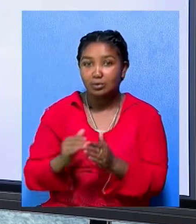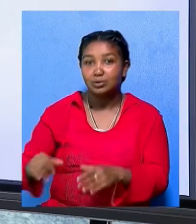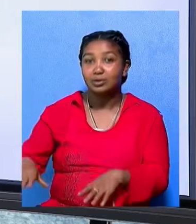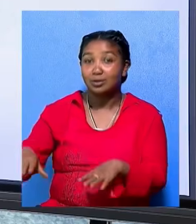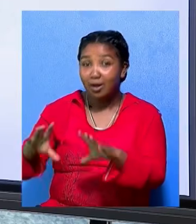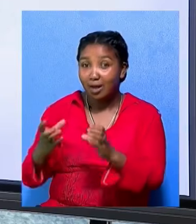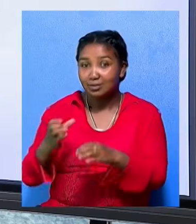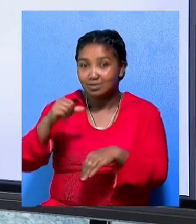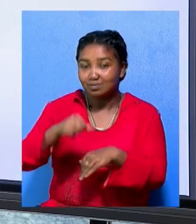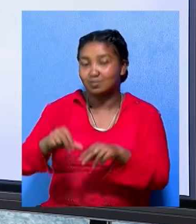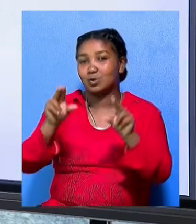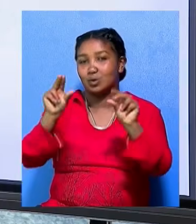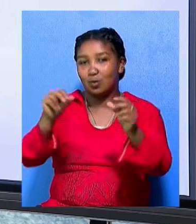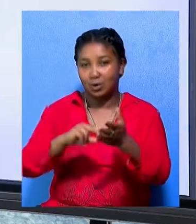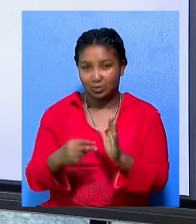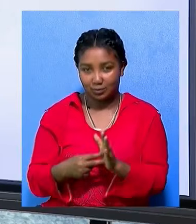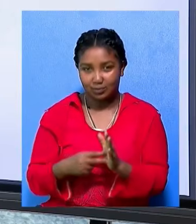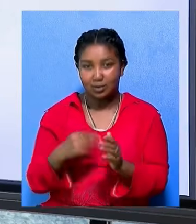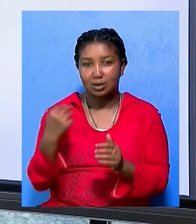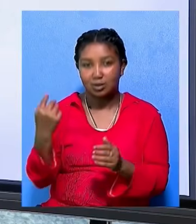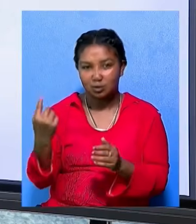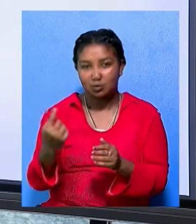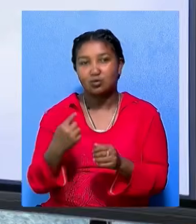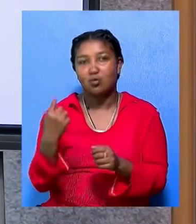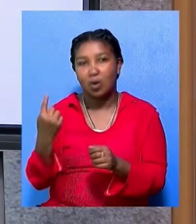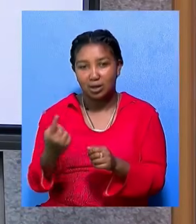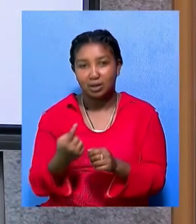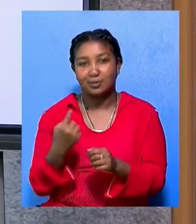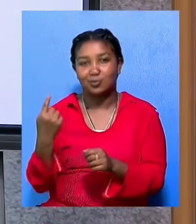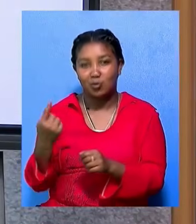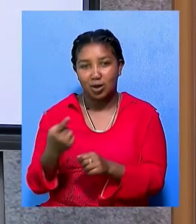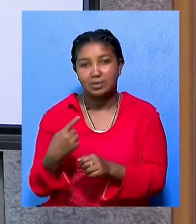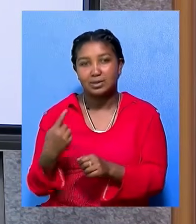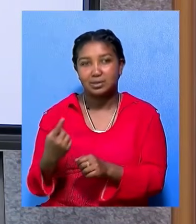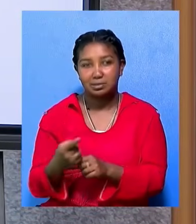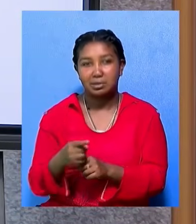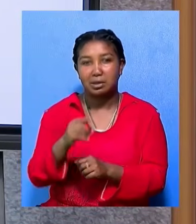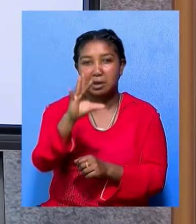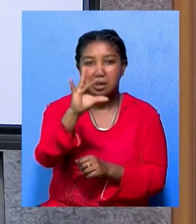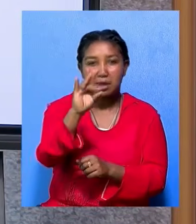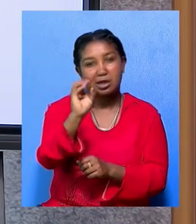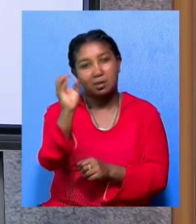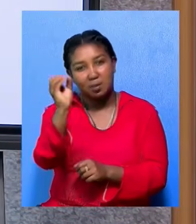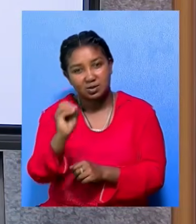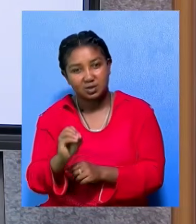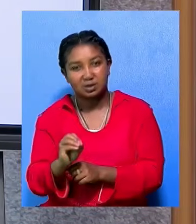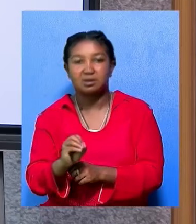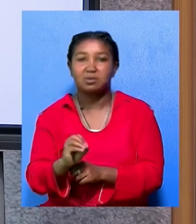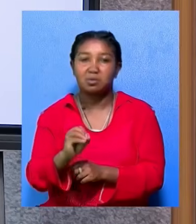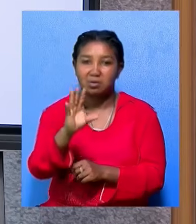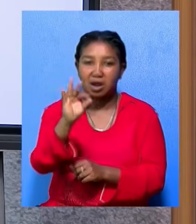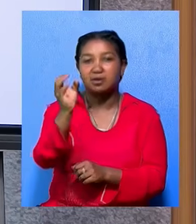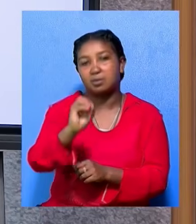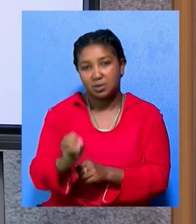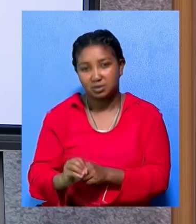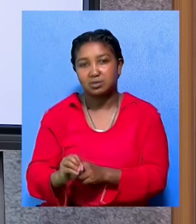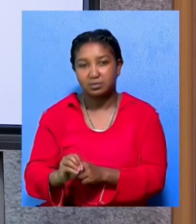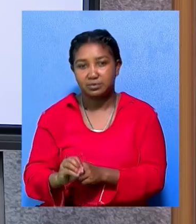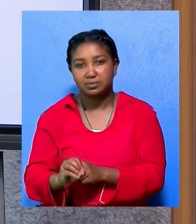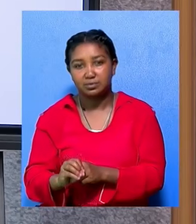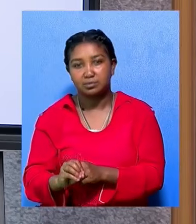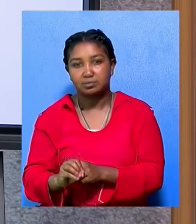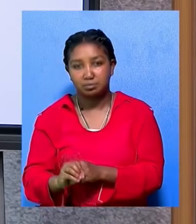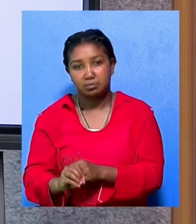okay? Usually means just around 80 or 90% you're late from school. Or maybe you're not